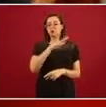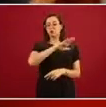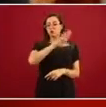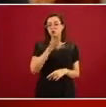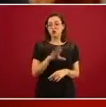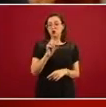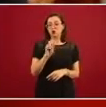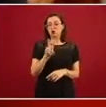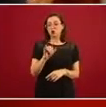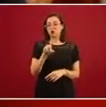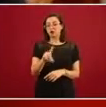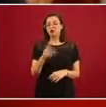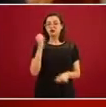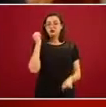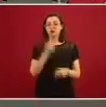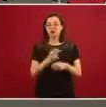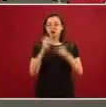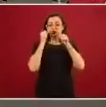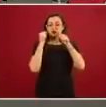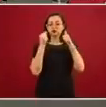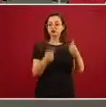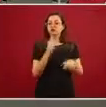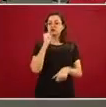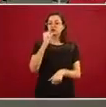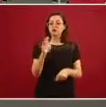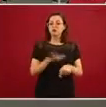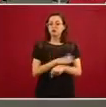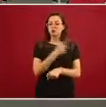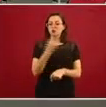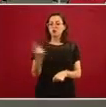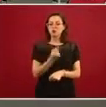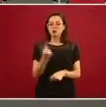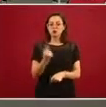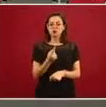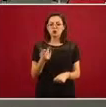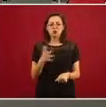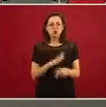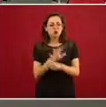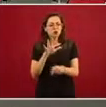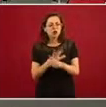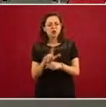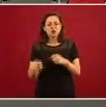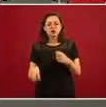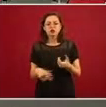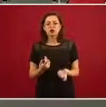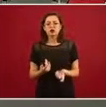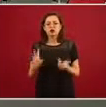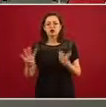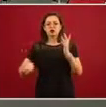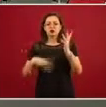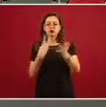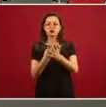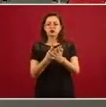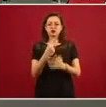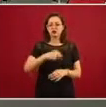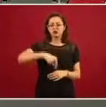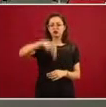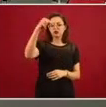Today, there was a report of an infected patient in this prison that died because of